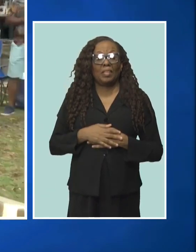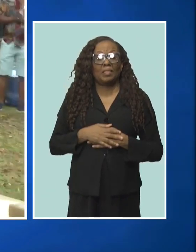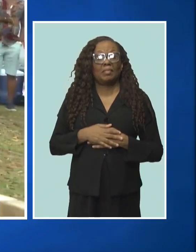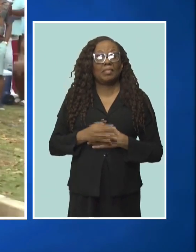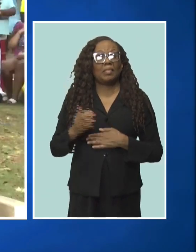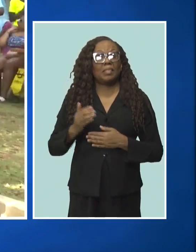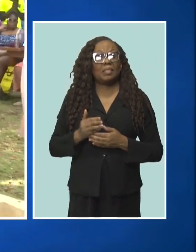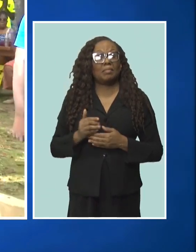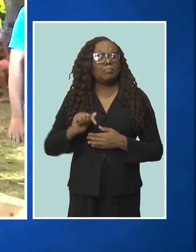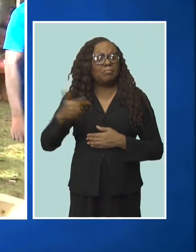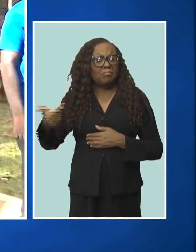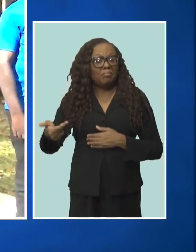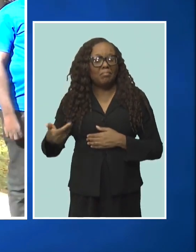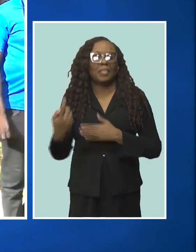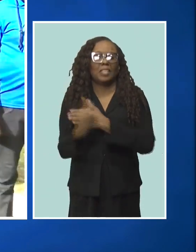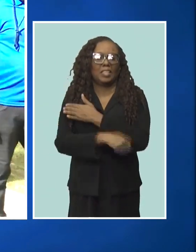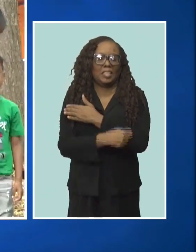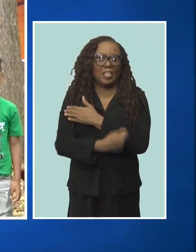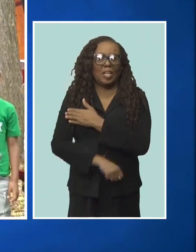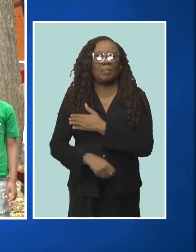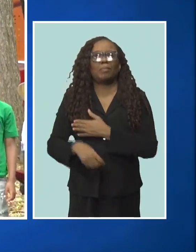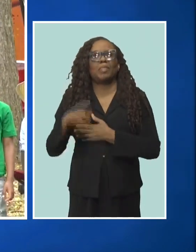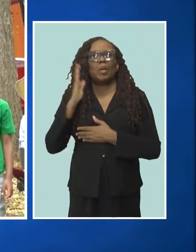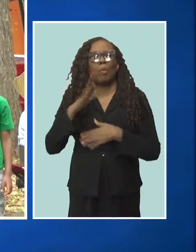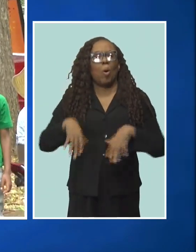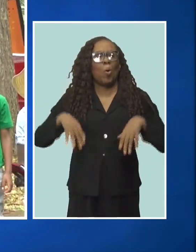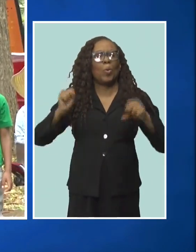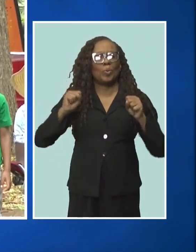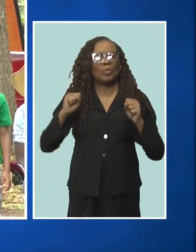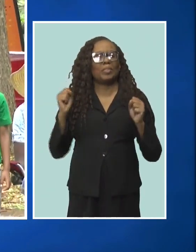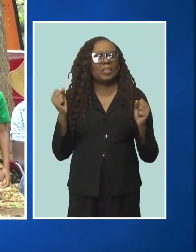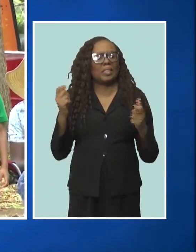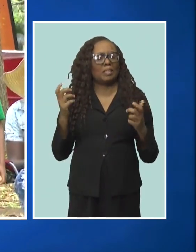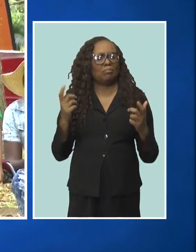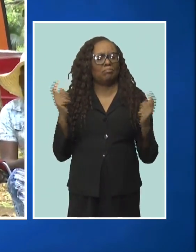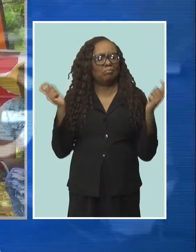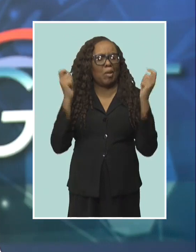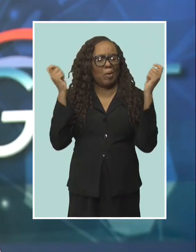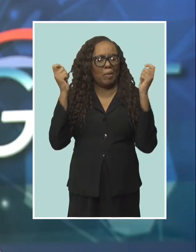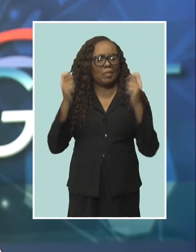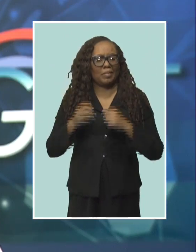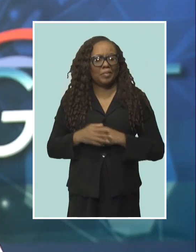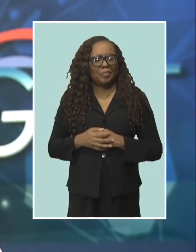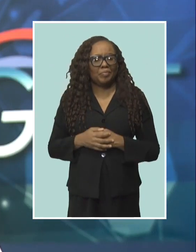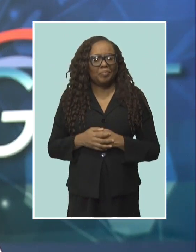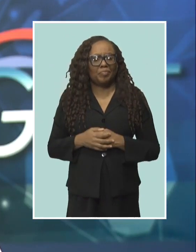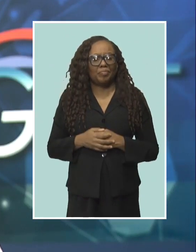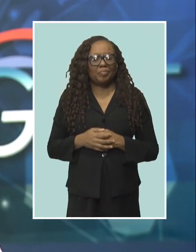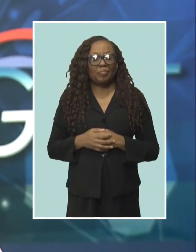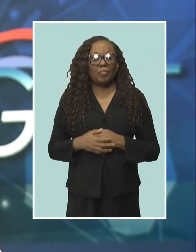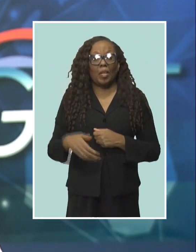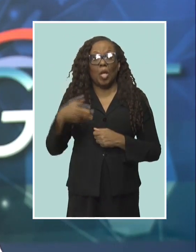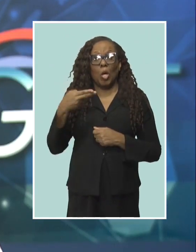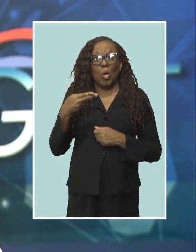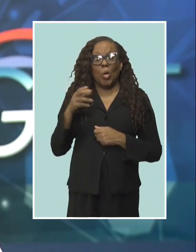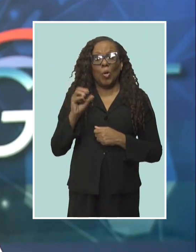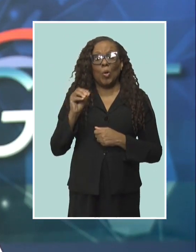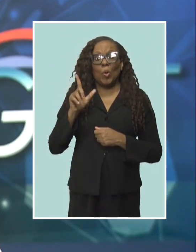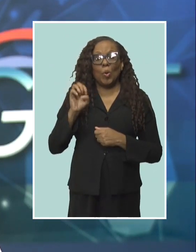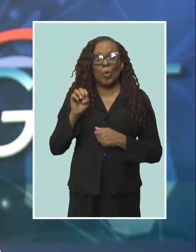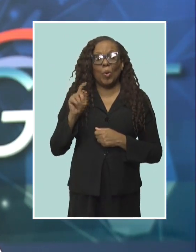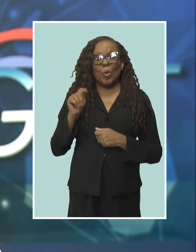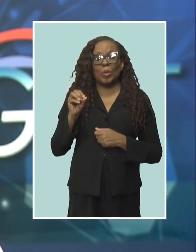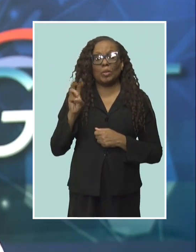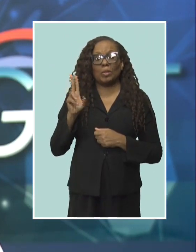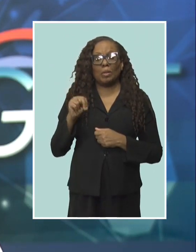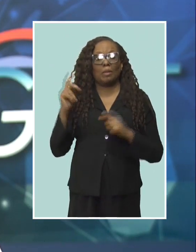Regathering 2025 celebrations. Anesta Henry, CBC News. The Holetown Festival continues to grow